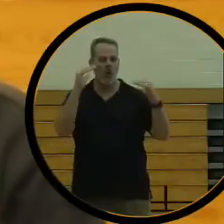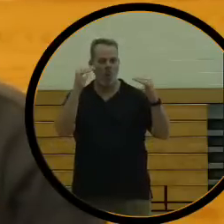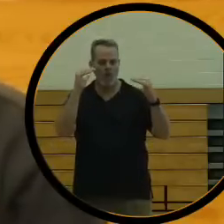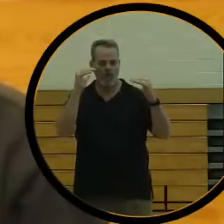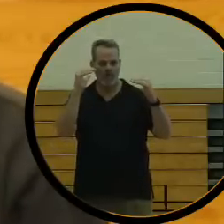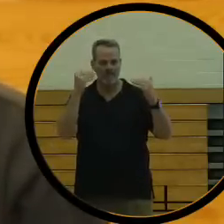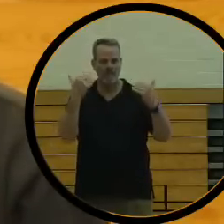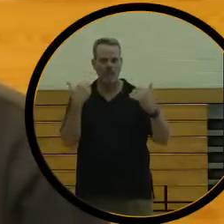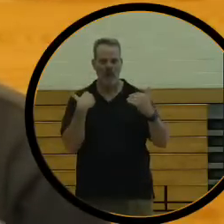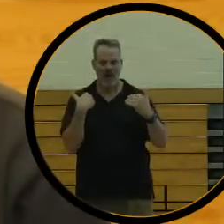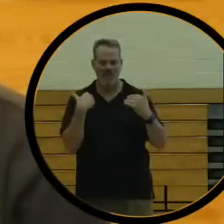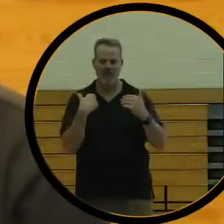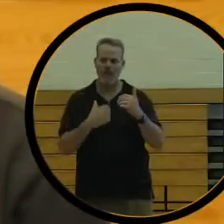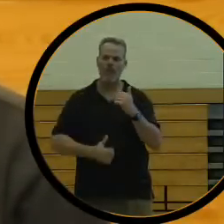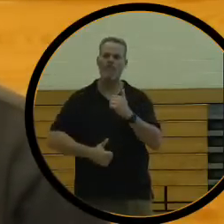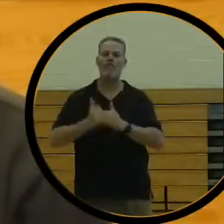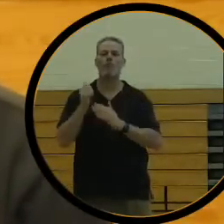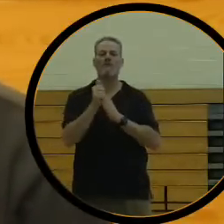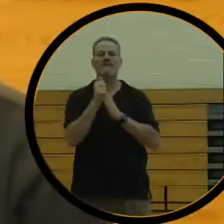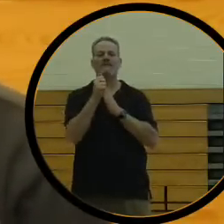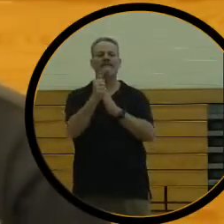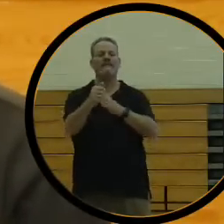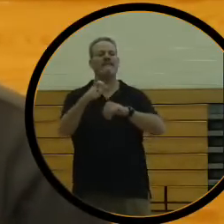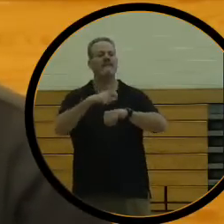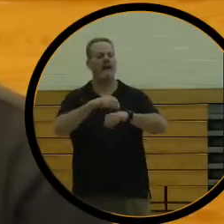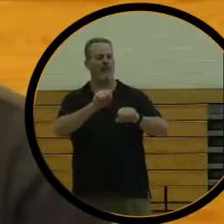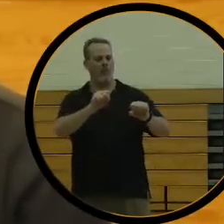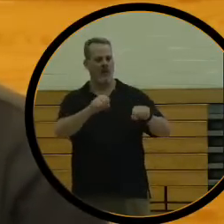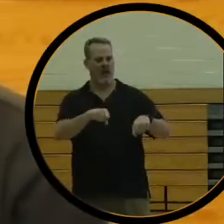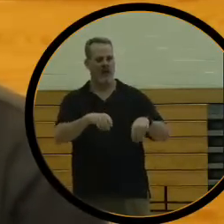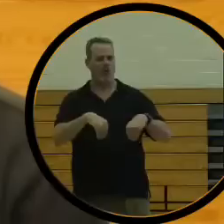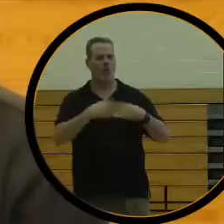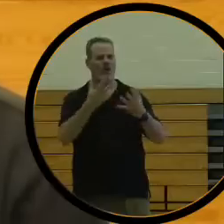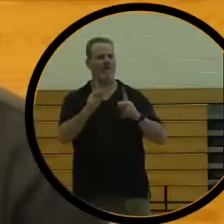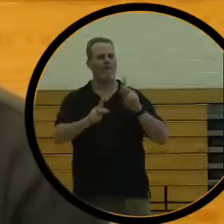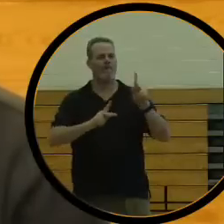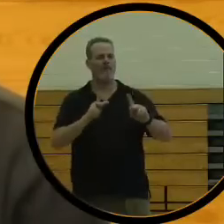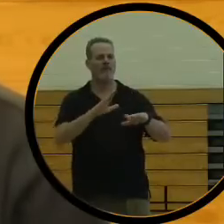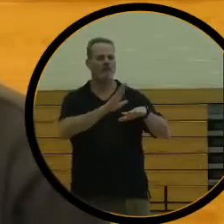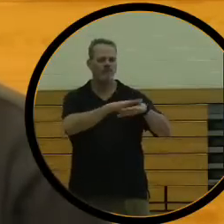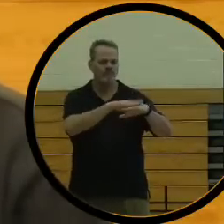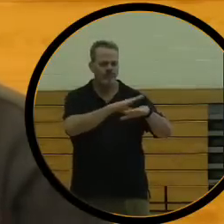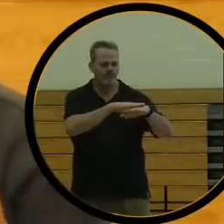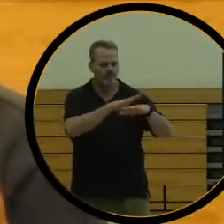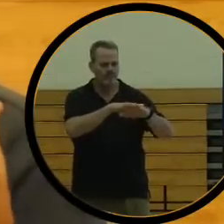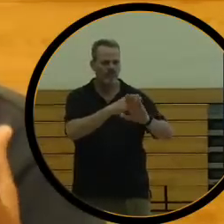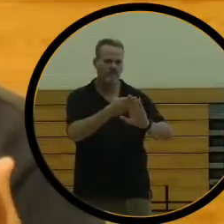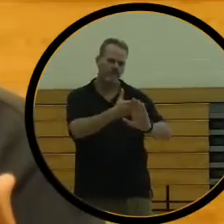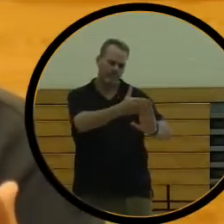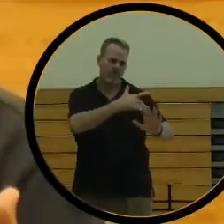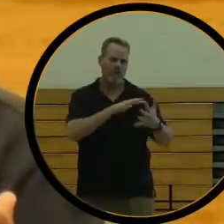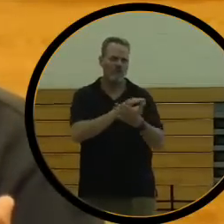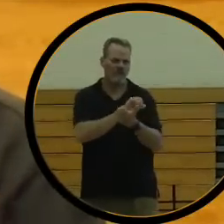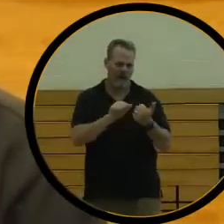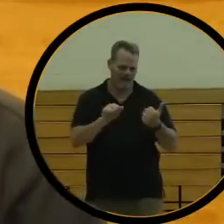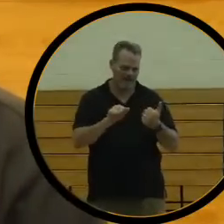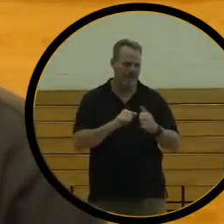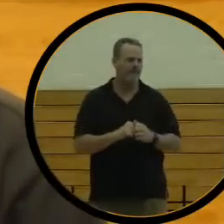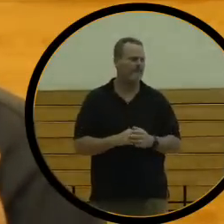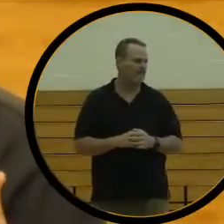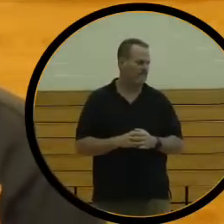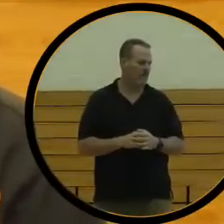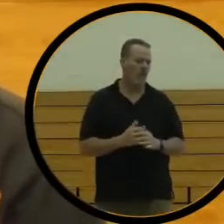the most lead time that we can, that we can get people out of harm's way, you know, before,